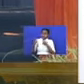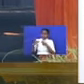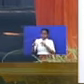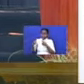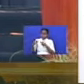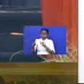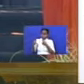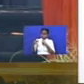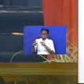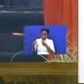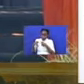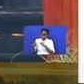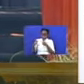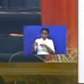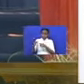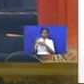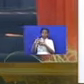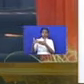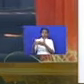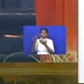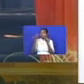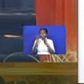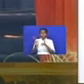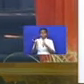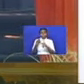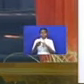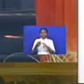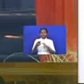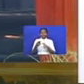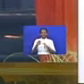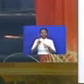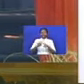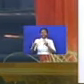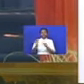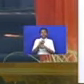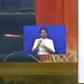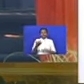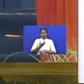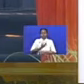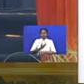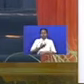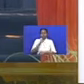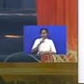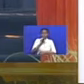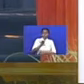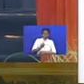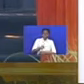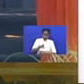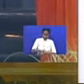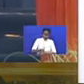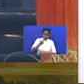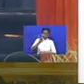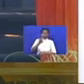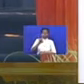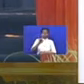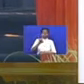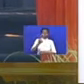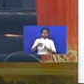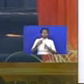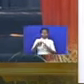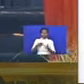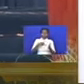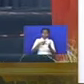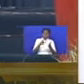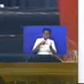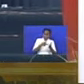But I can't own the house for you. So you have to go there, take your home, and become a homeowner and